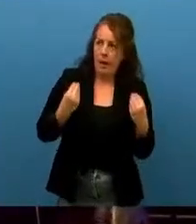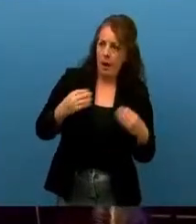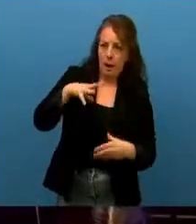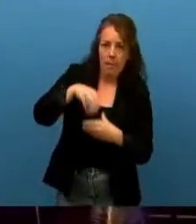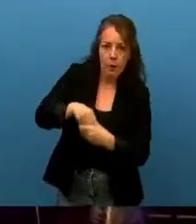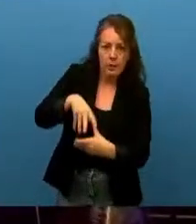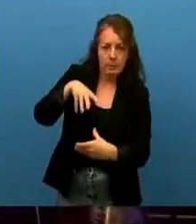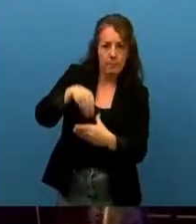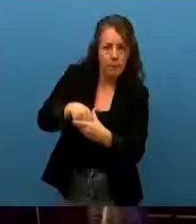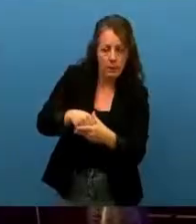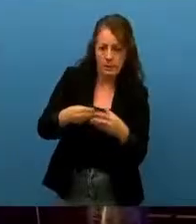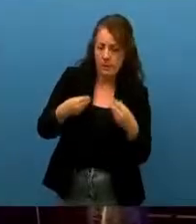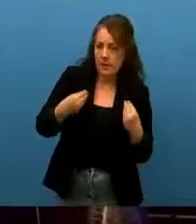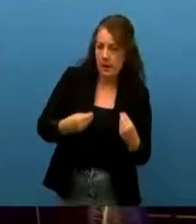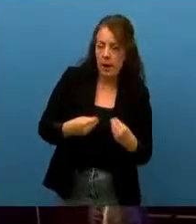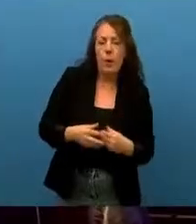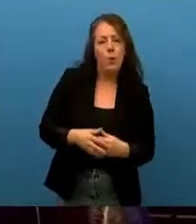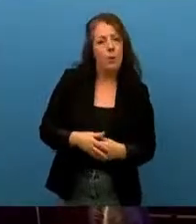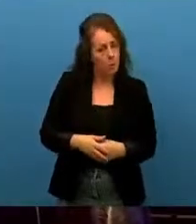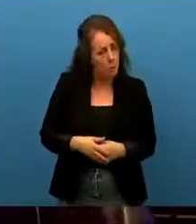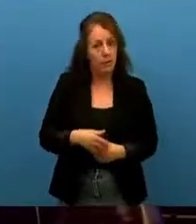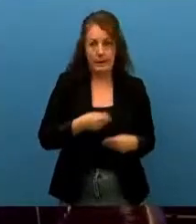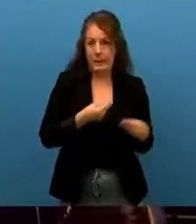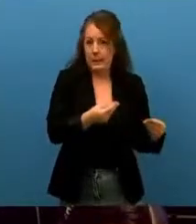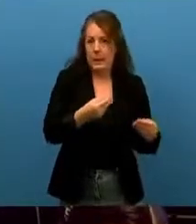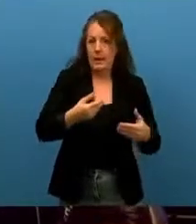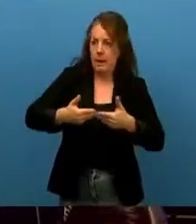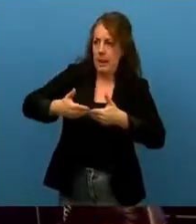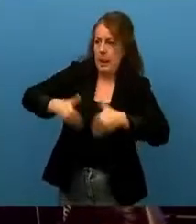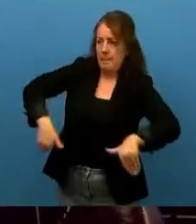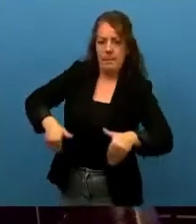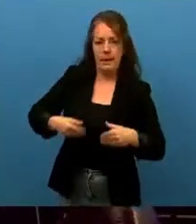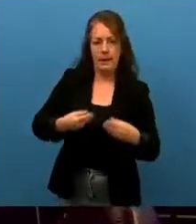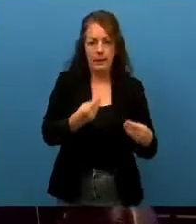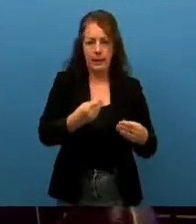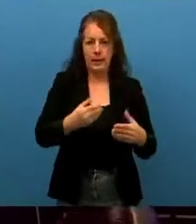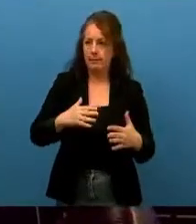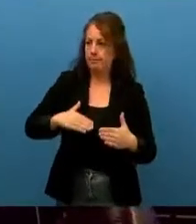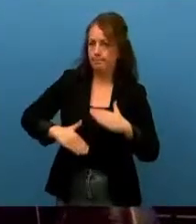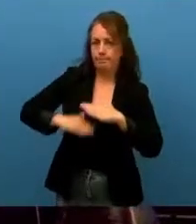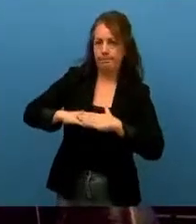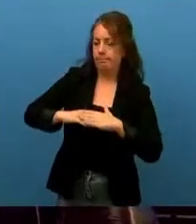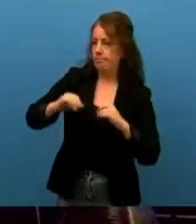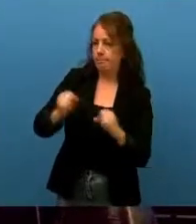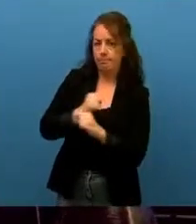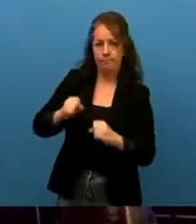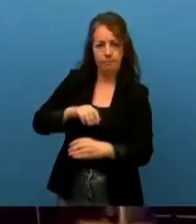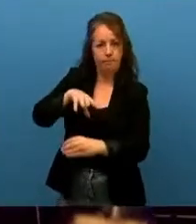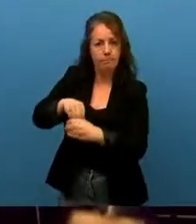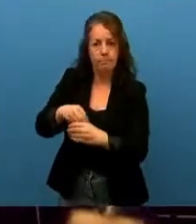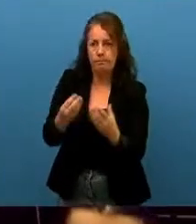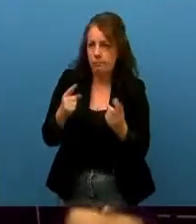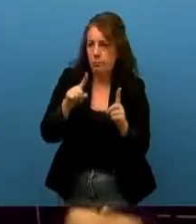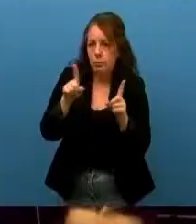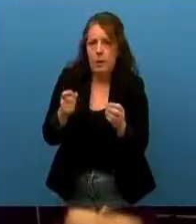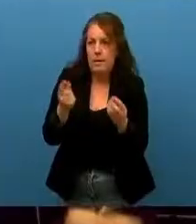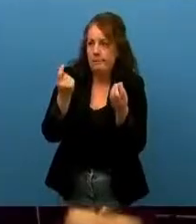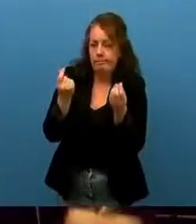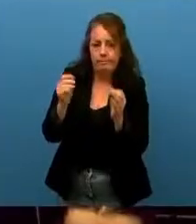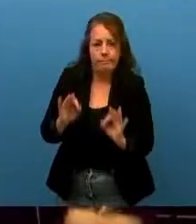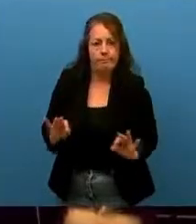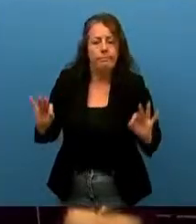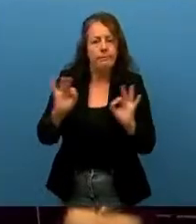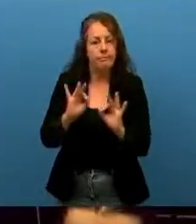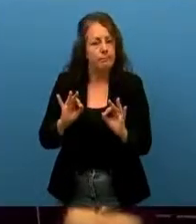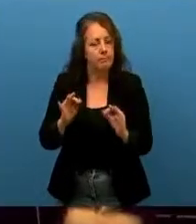international organizations. This is something which significantly limits their participation within the thematic